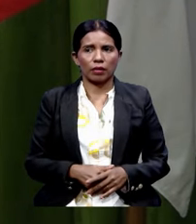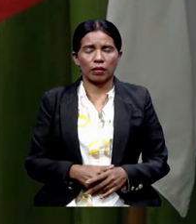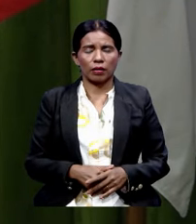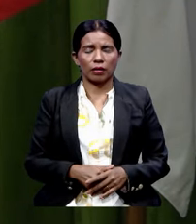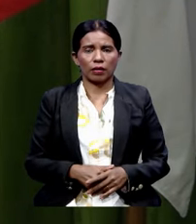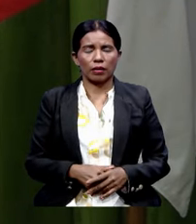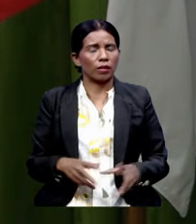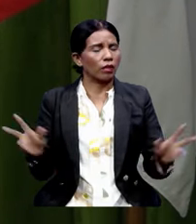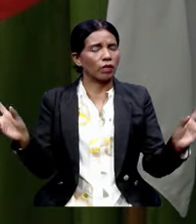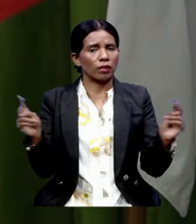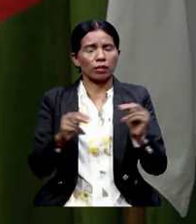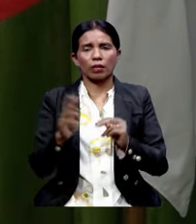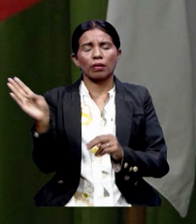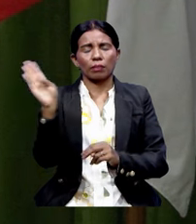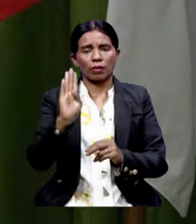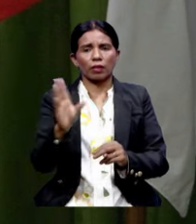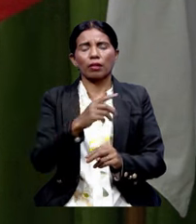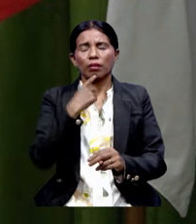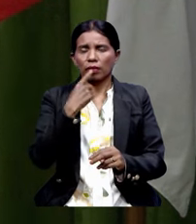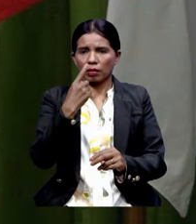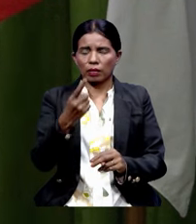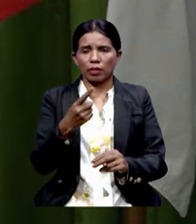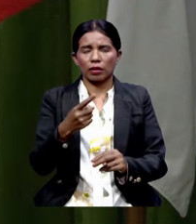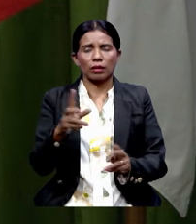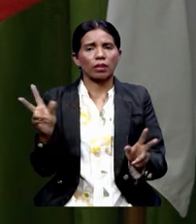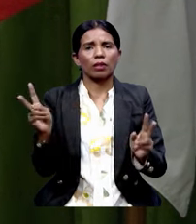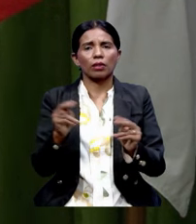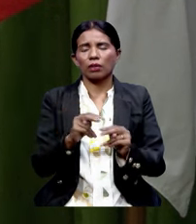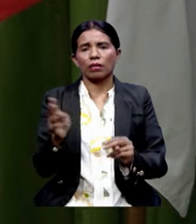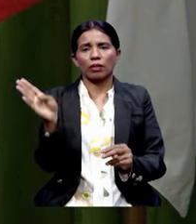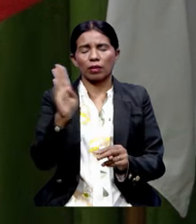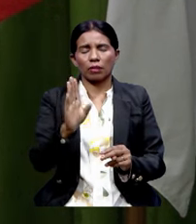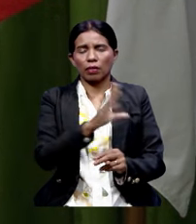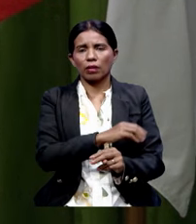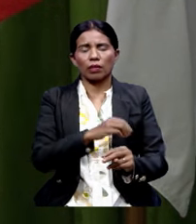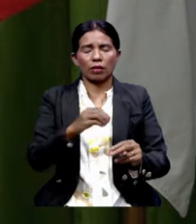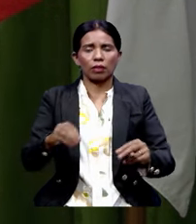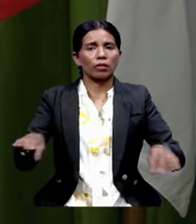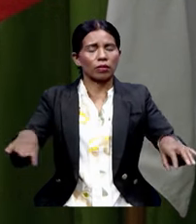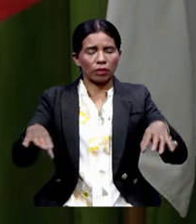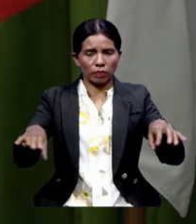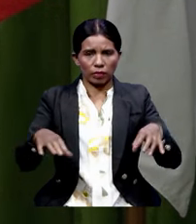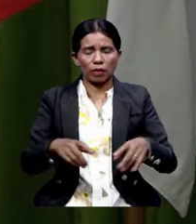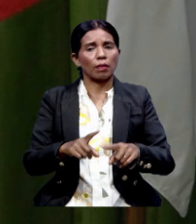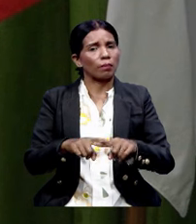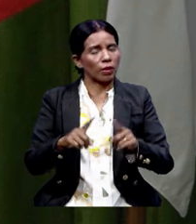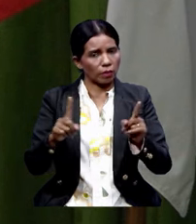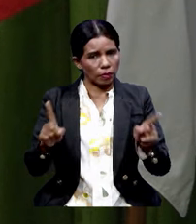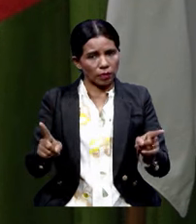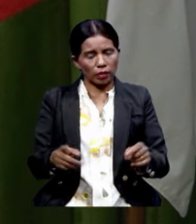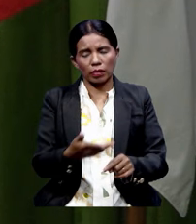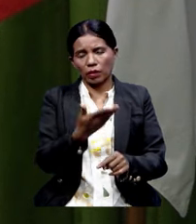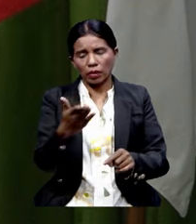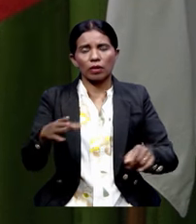don't never think that you got a job, but that you